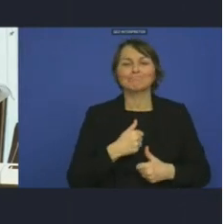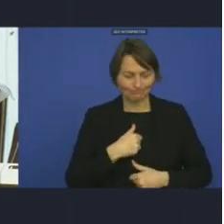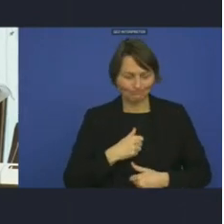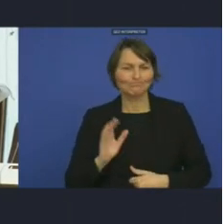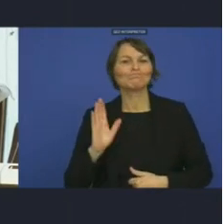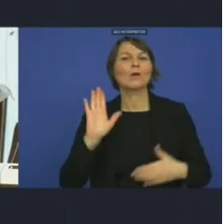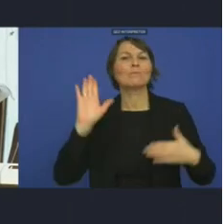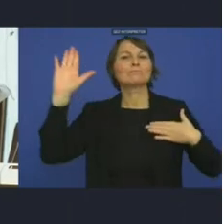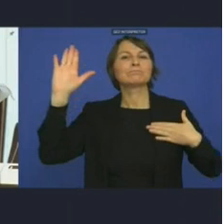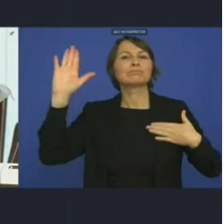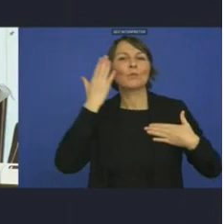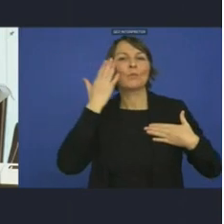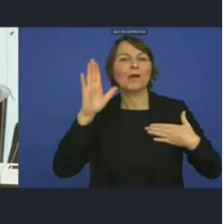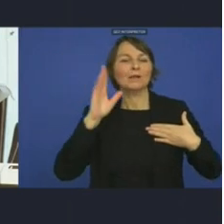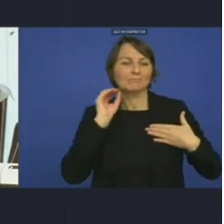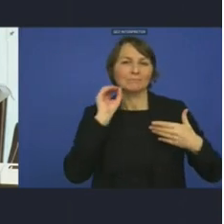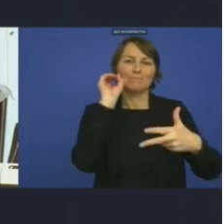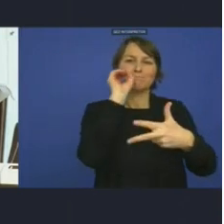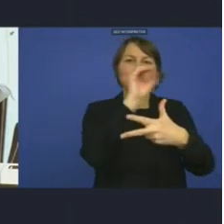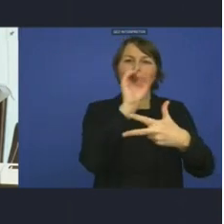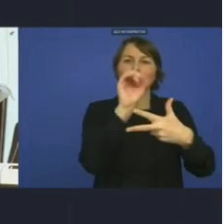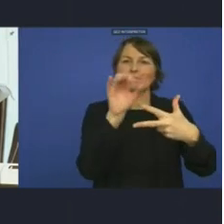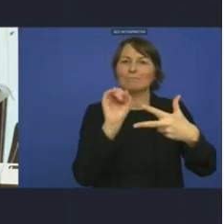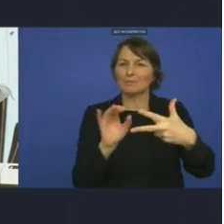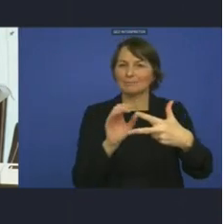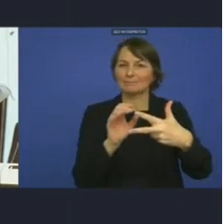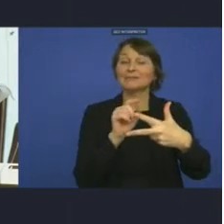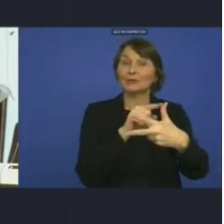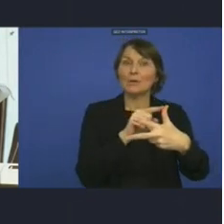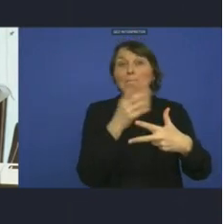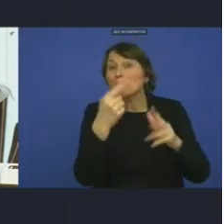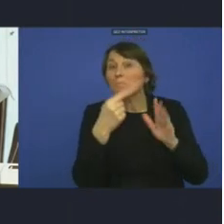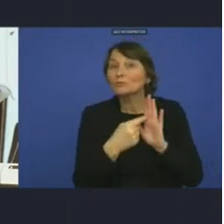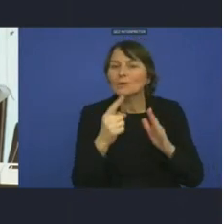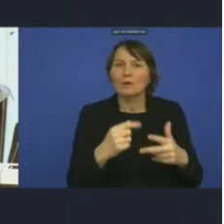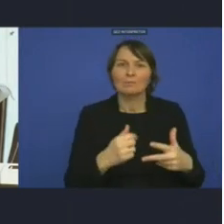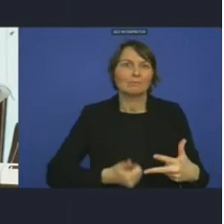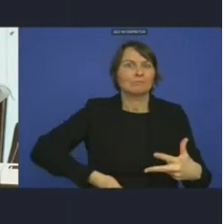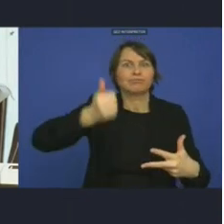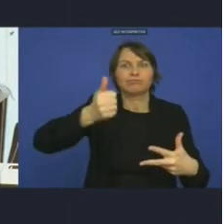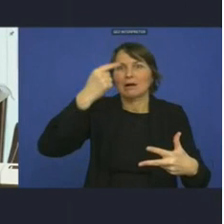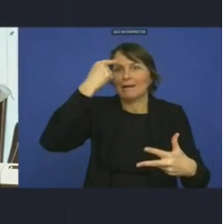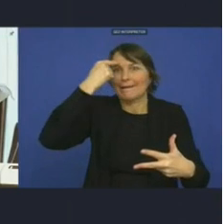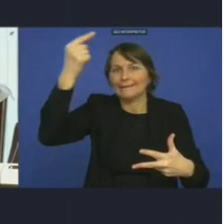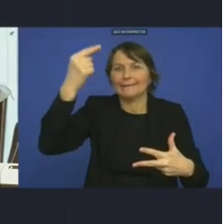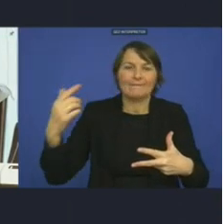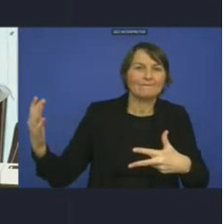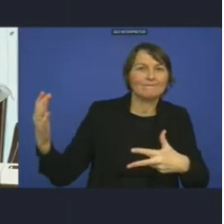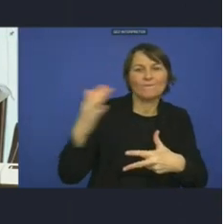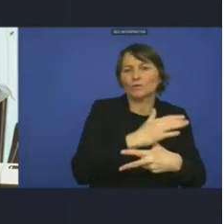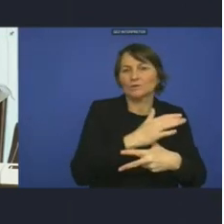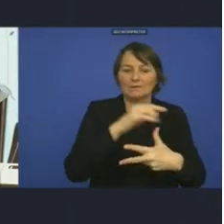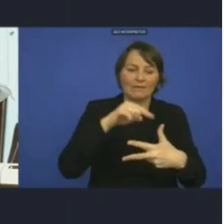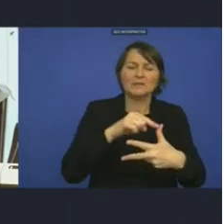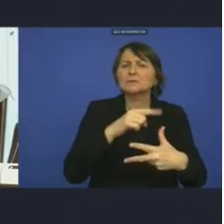separately. That means that if you have a good idea about promotion of healthy